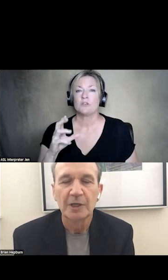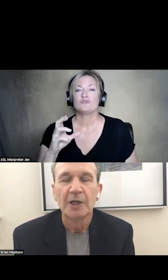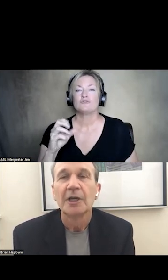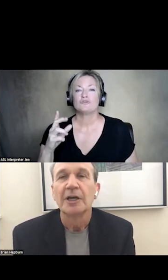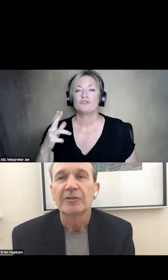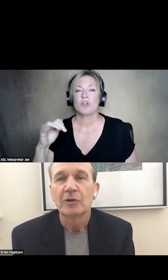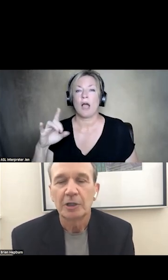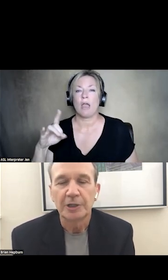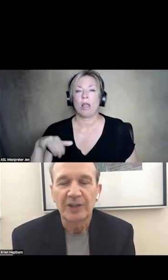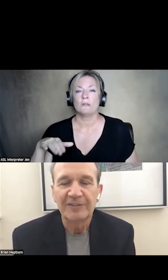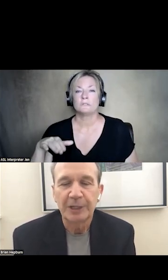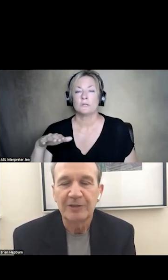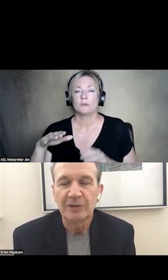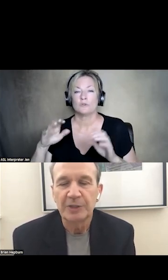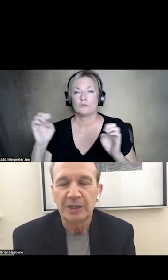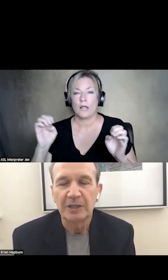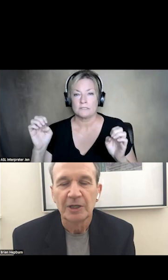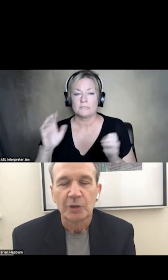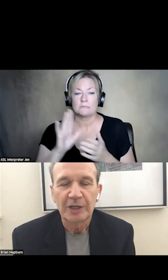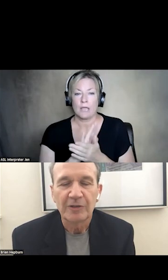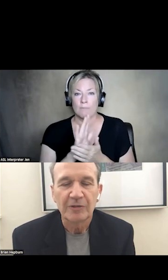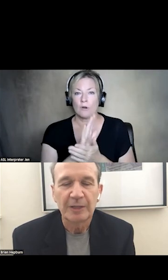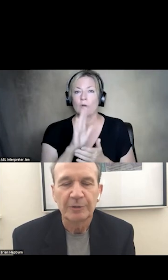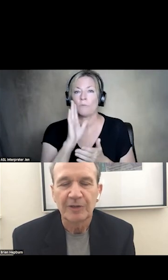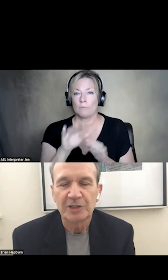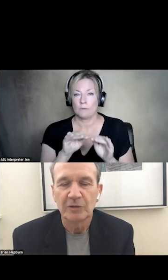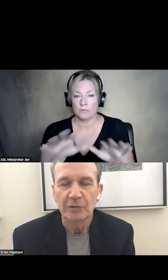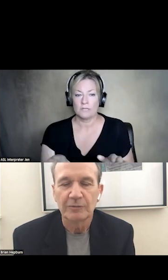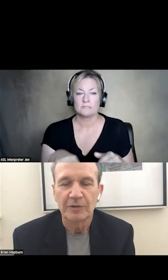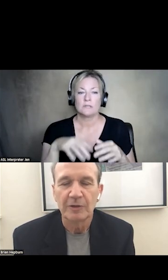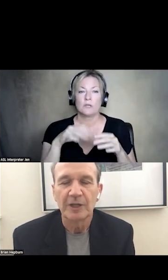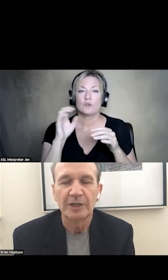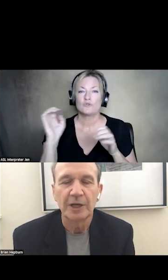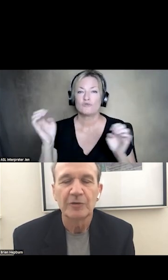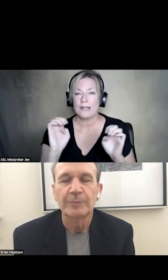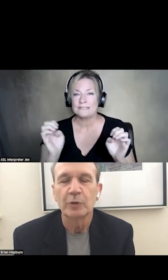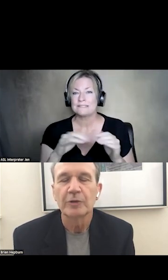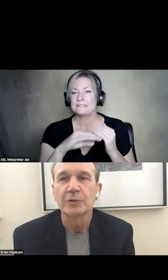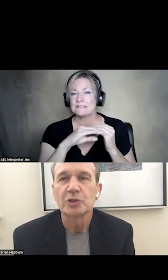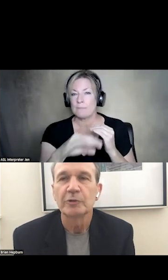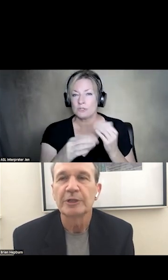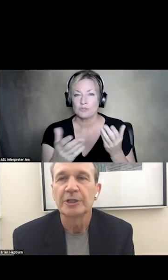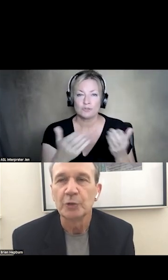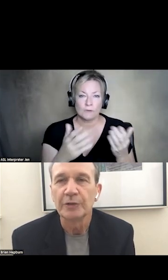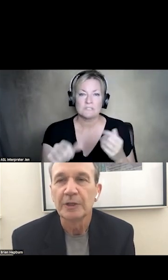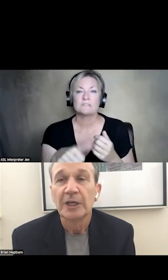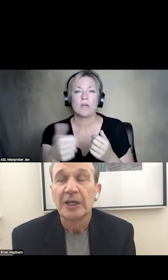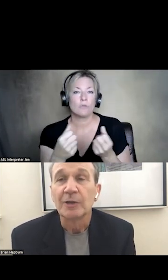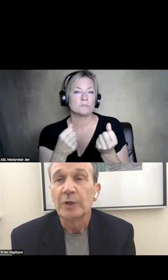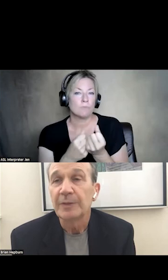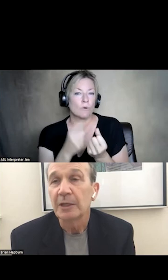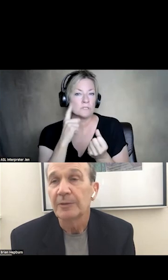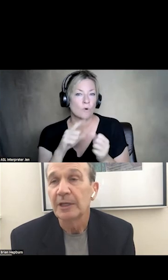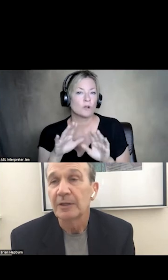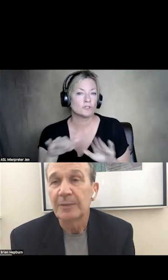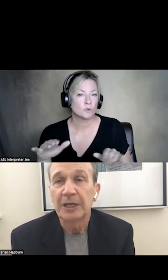released. It's called A Safe Place to Be, Crisis Stabilization Services and Other Supports for Children and Youth. And